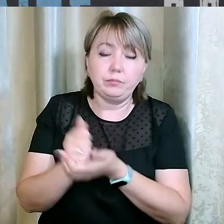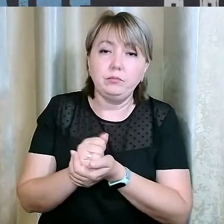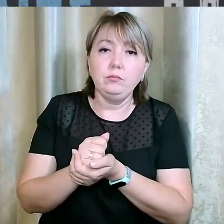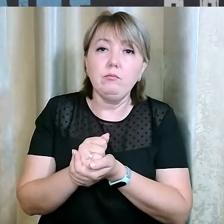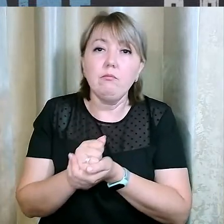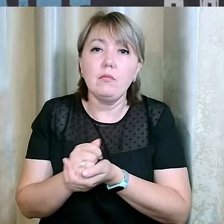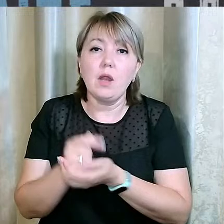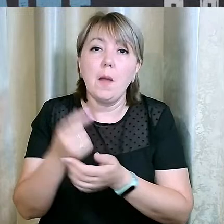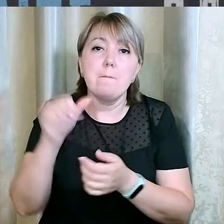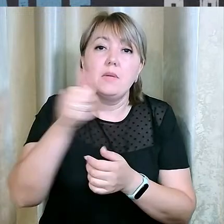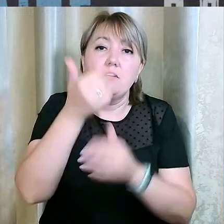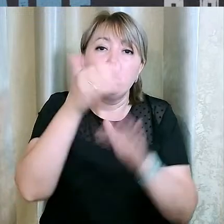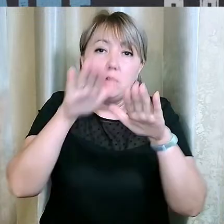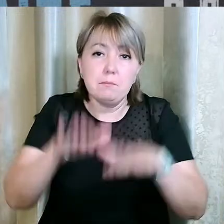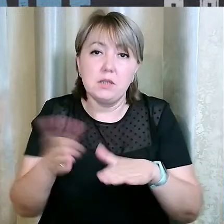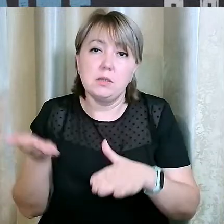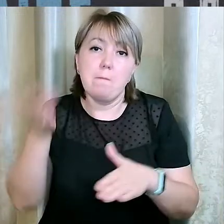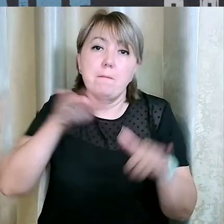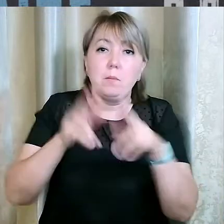260 and